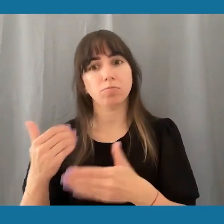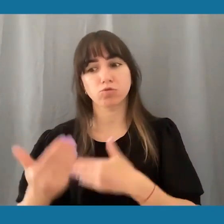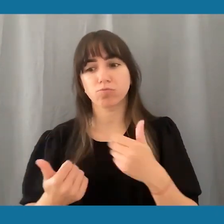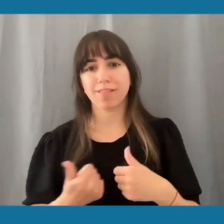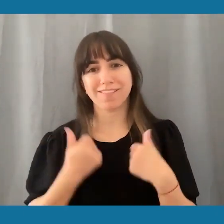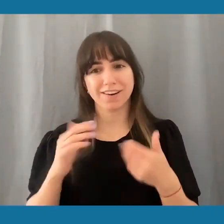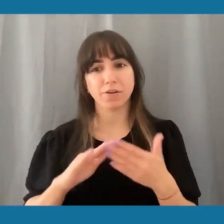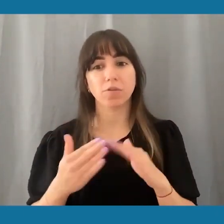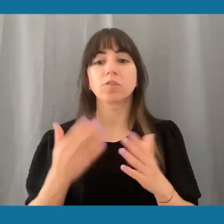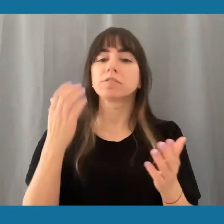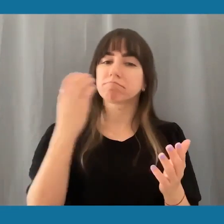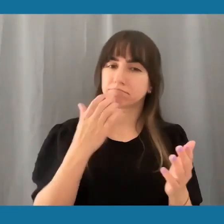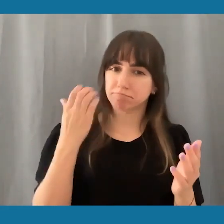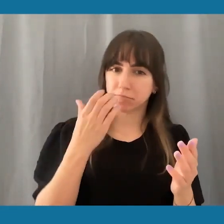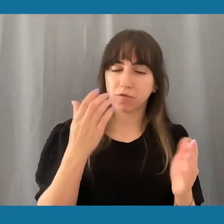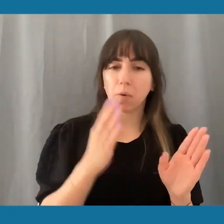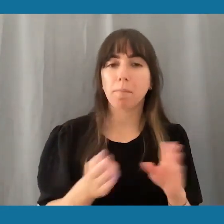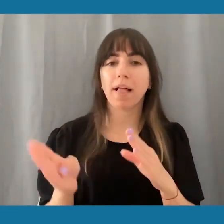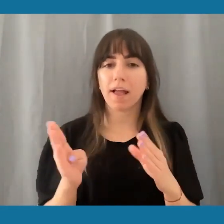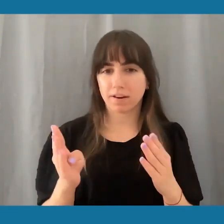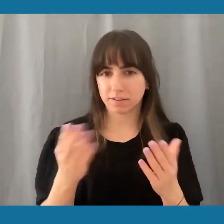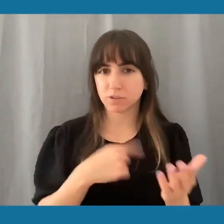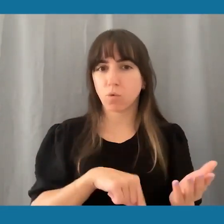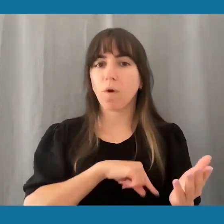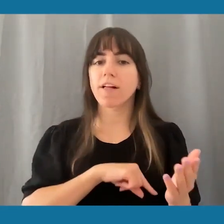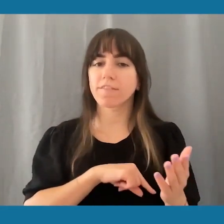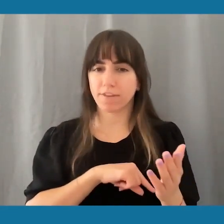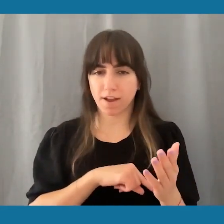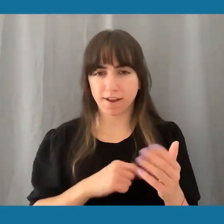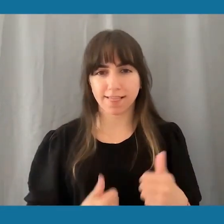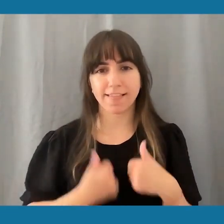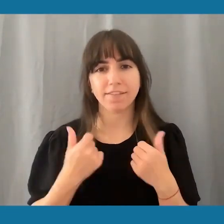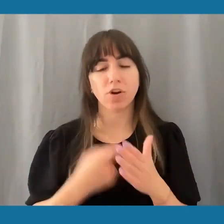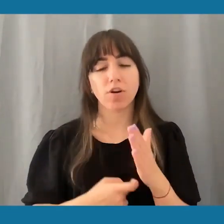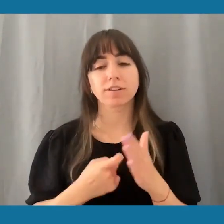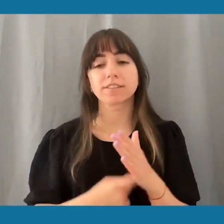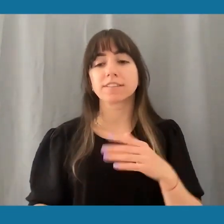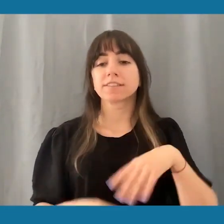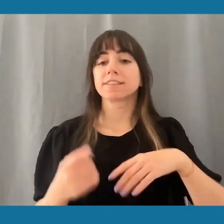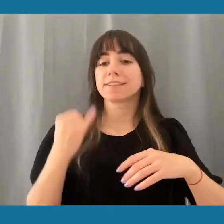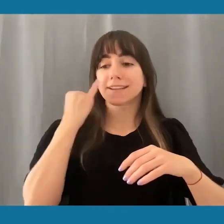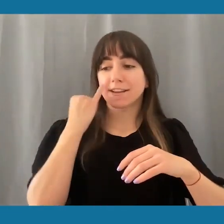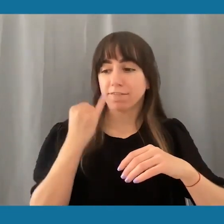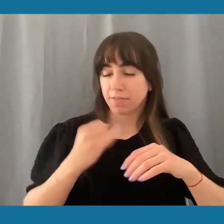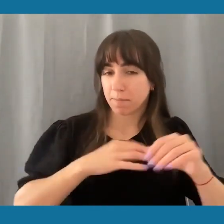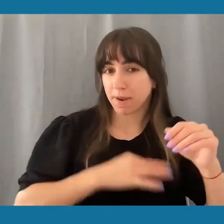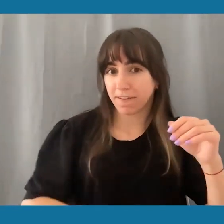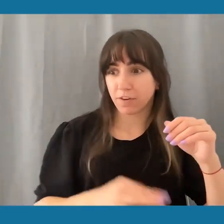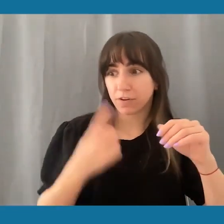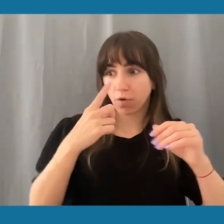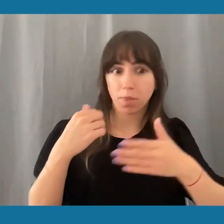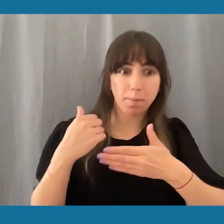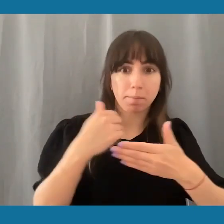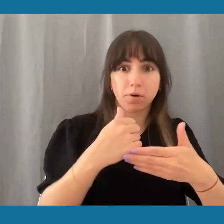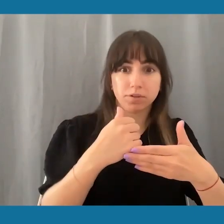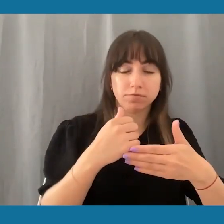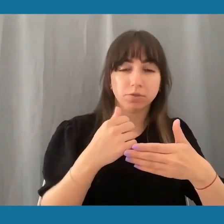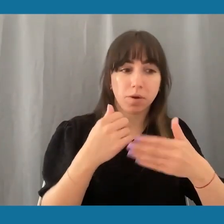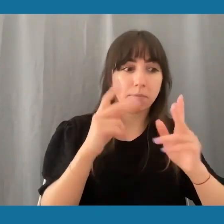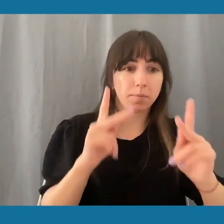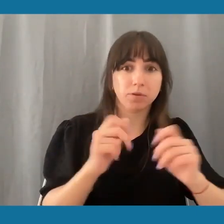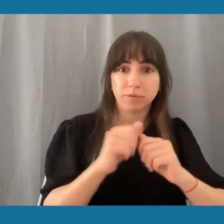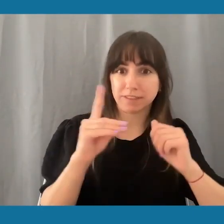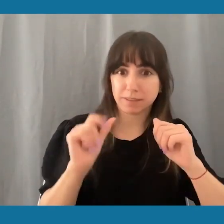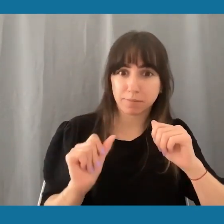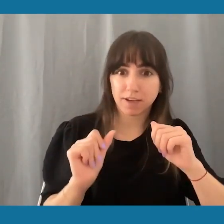for the individual with a disability and it's being used to help improve or maintain their health, independence, or